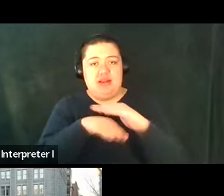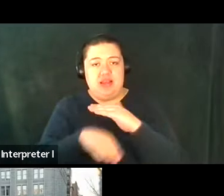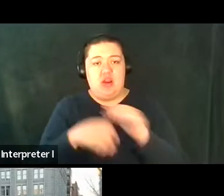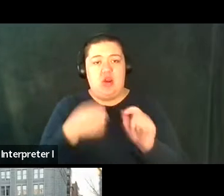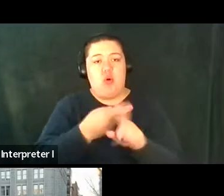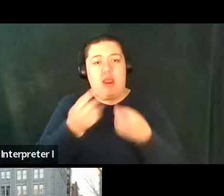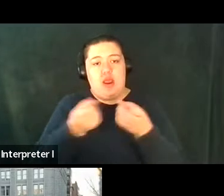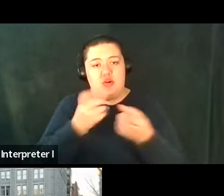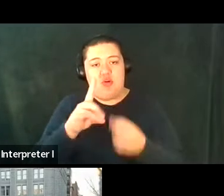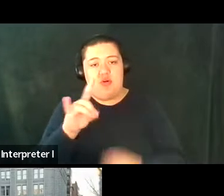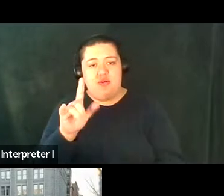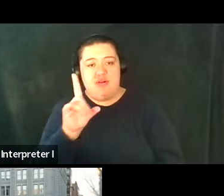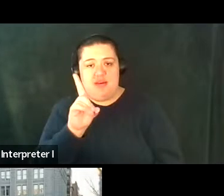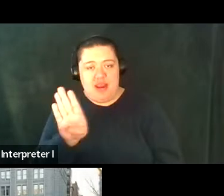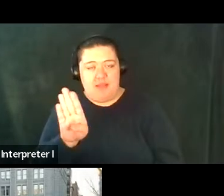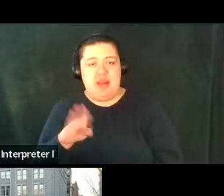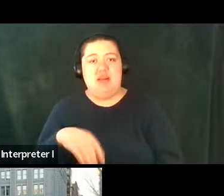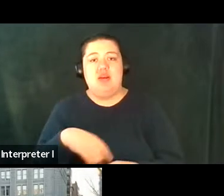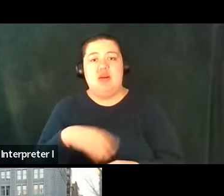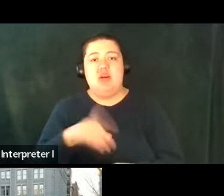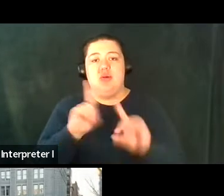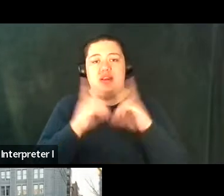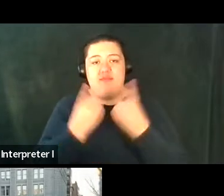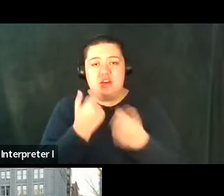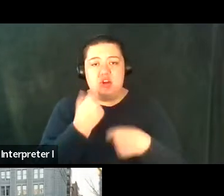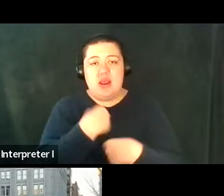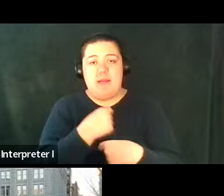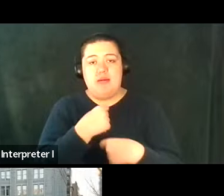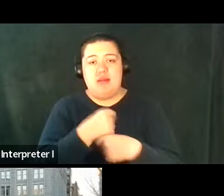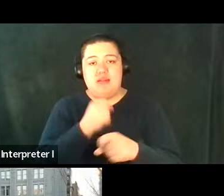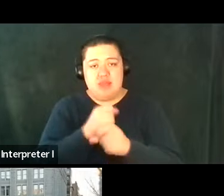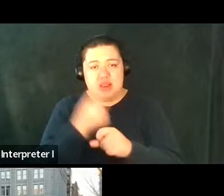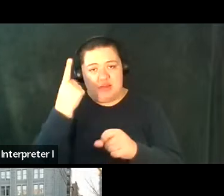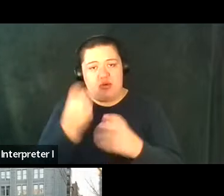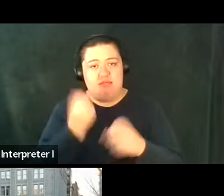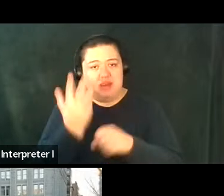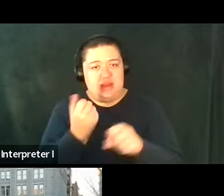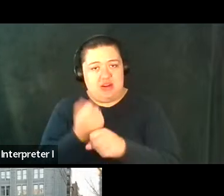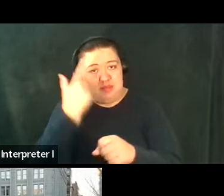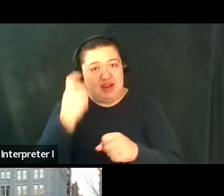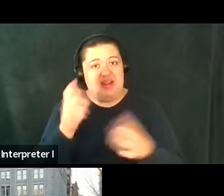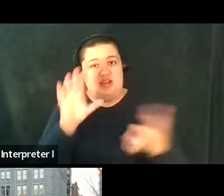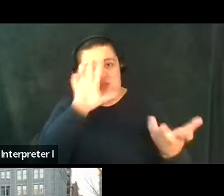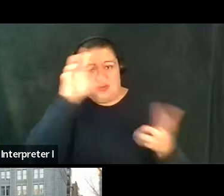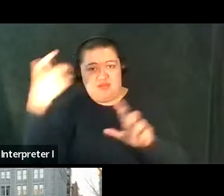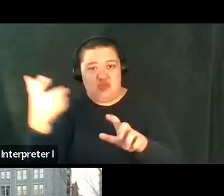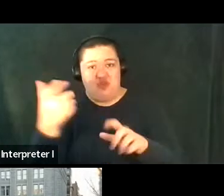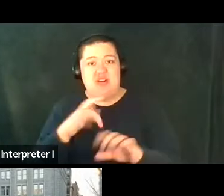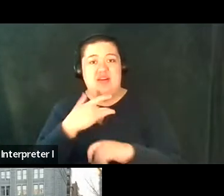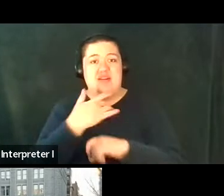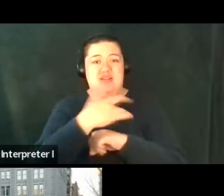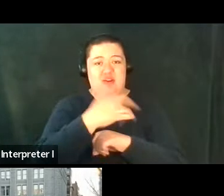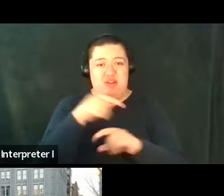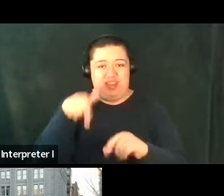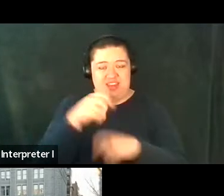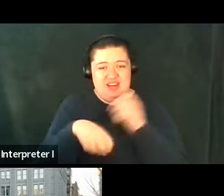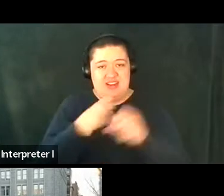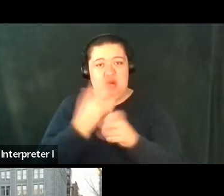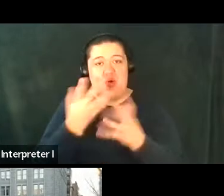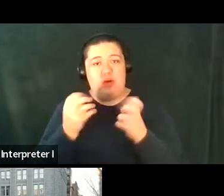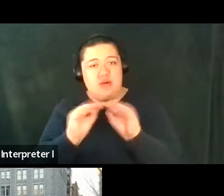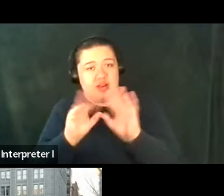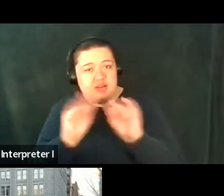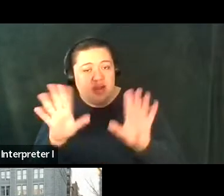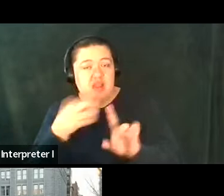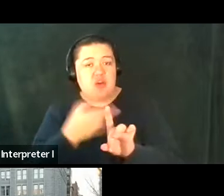database, which the division has been working on for years. Because there was confusion earlier this year, I want to clarify that the rent